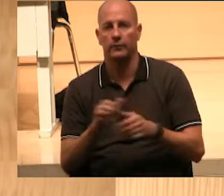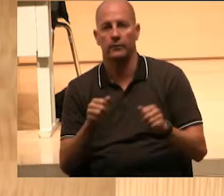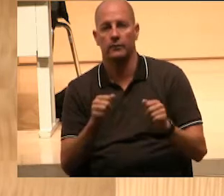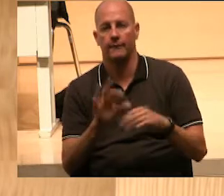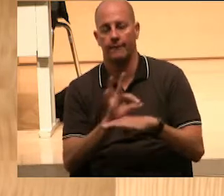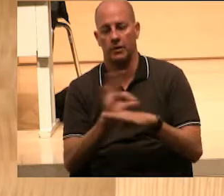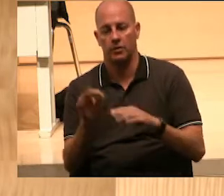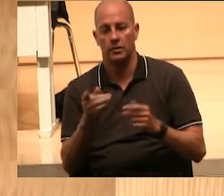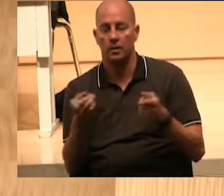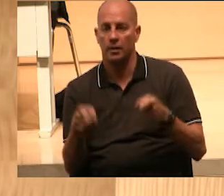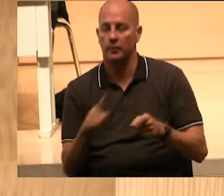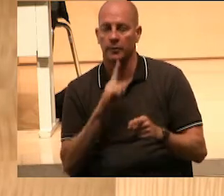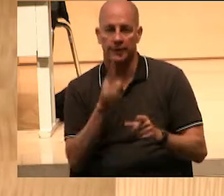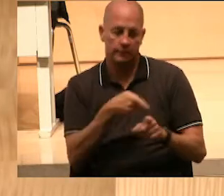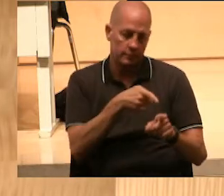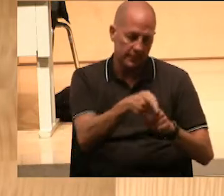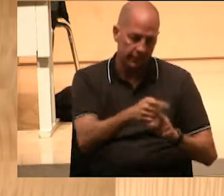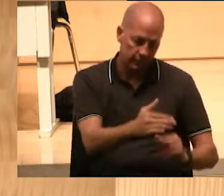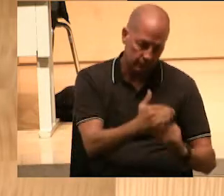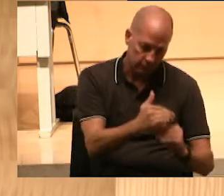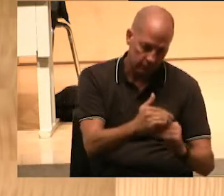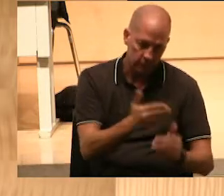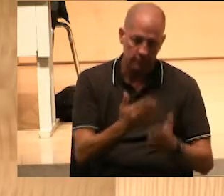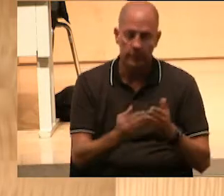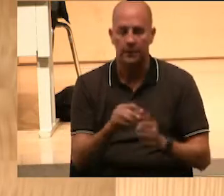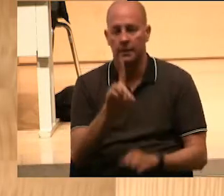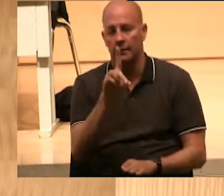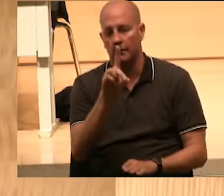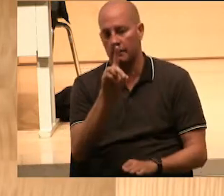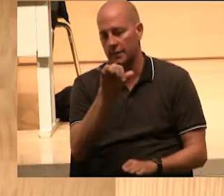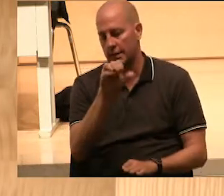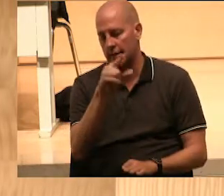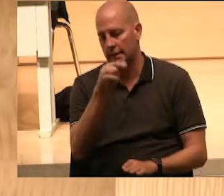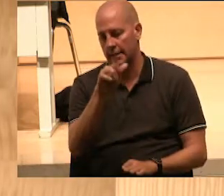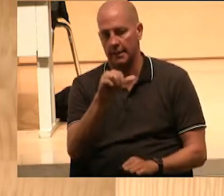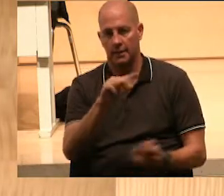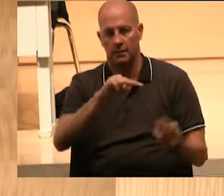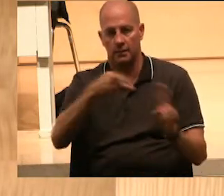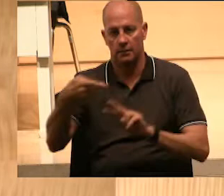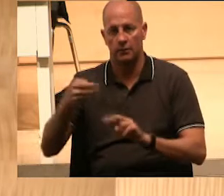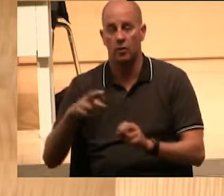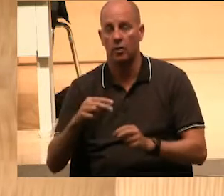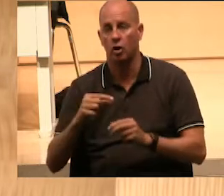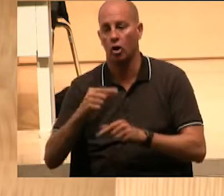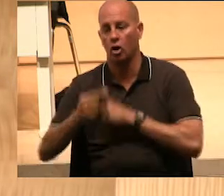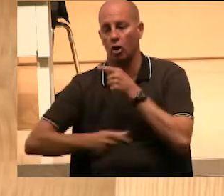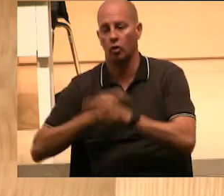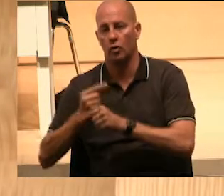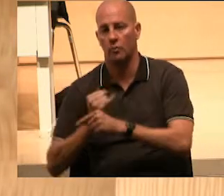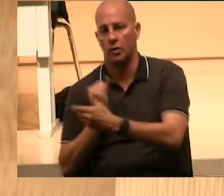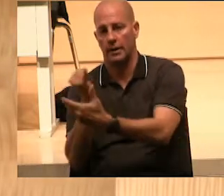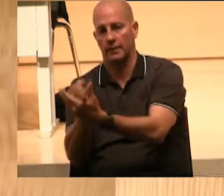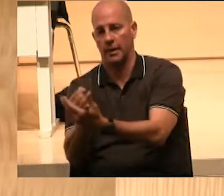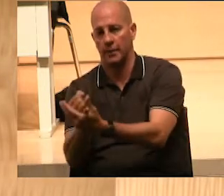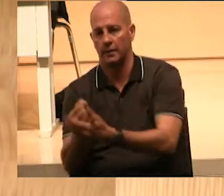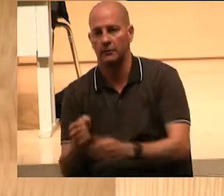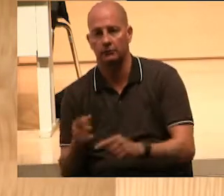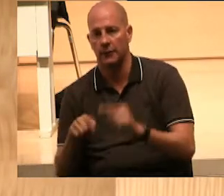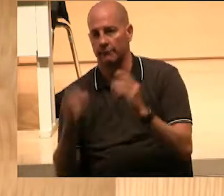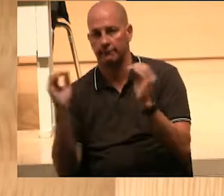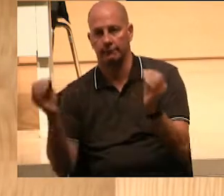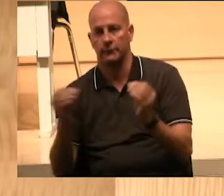very specific and limited, say for instance dyslexia, to global impairments in social skills or